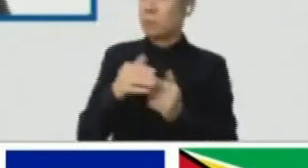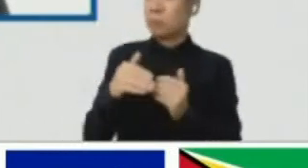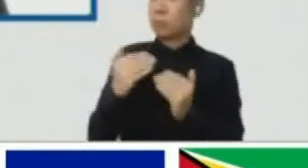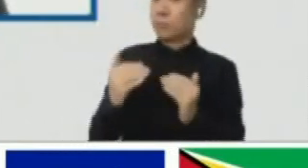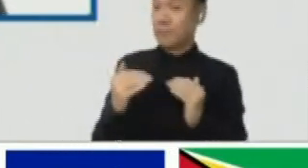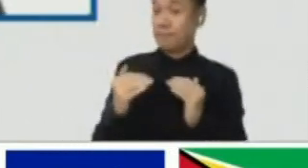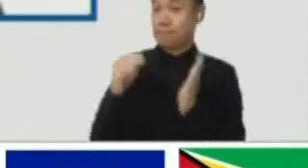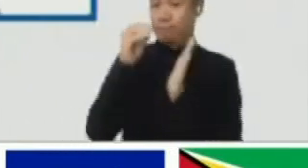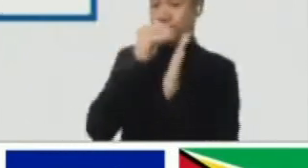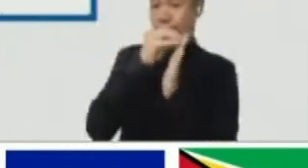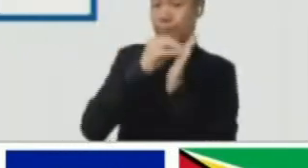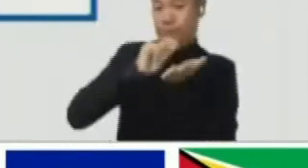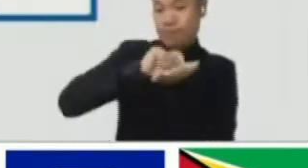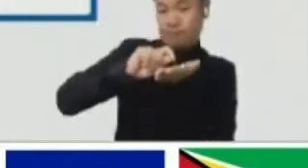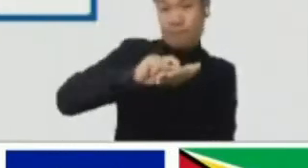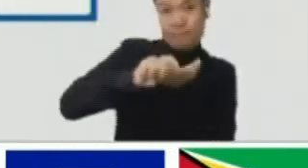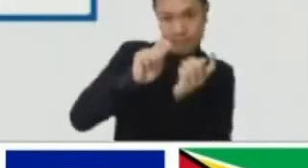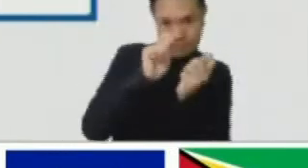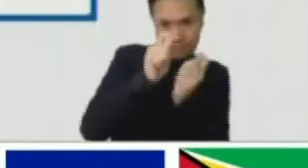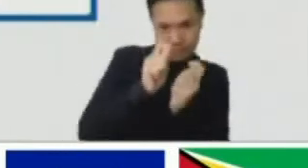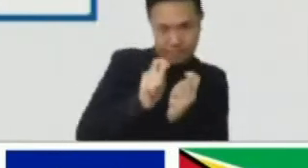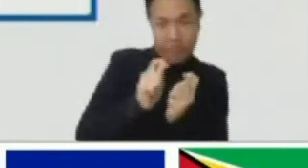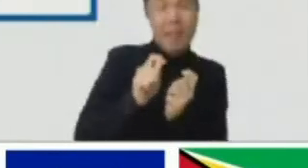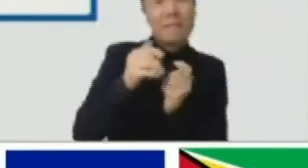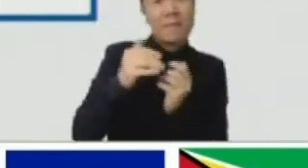the important lessons learned from the pandemic.